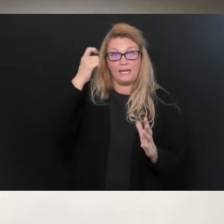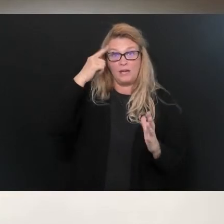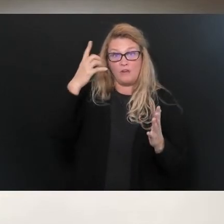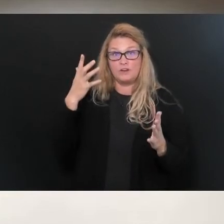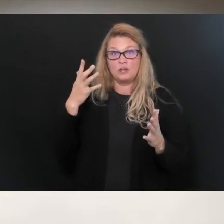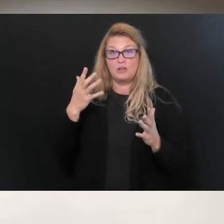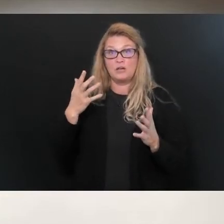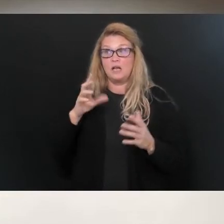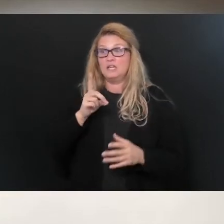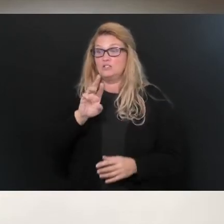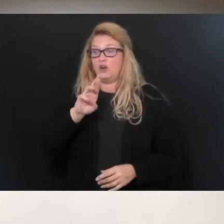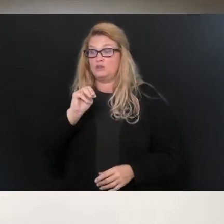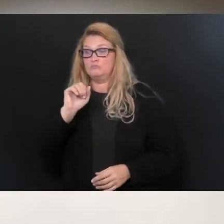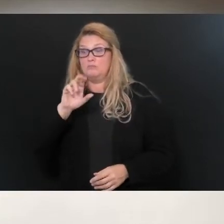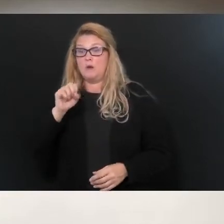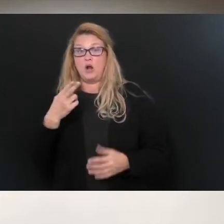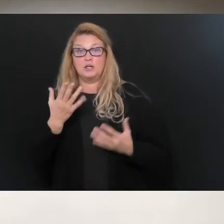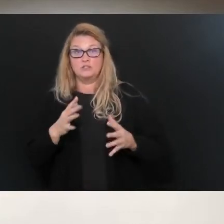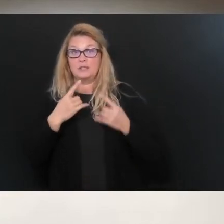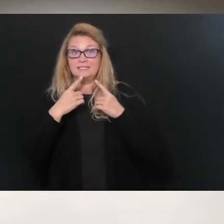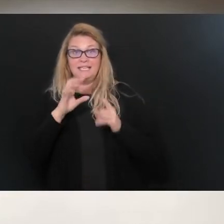Dr. Marsh put out,